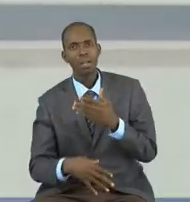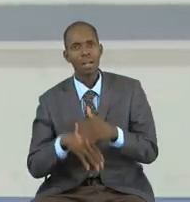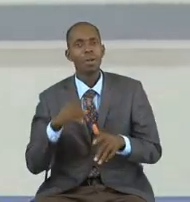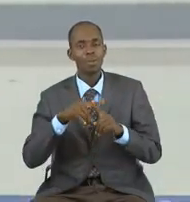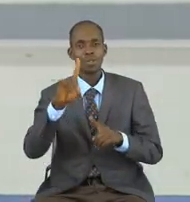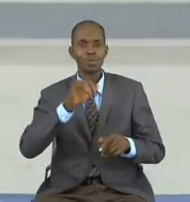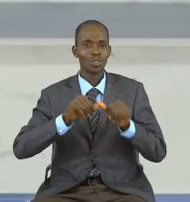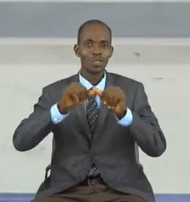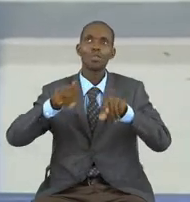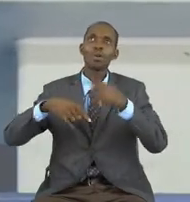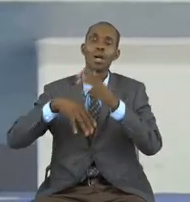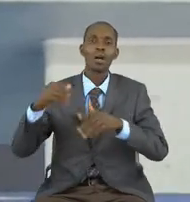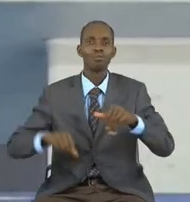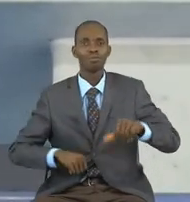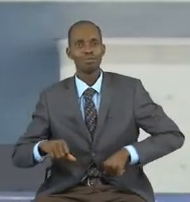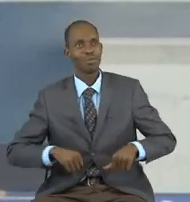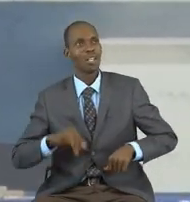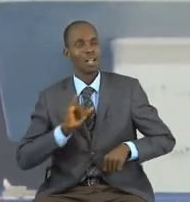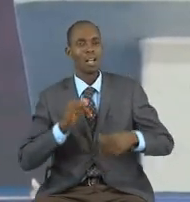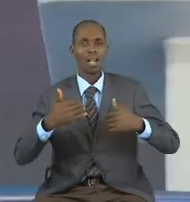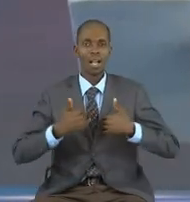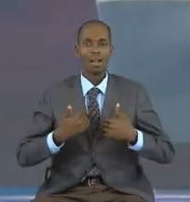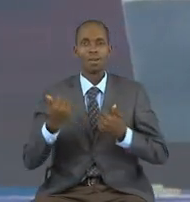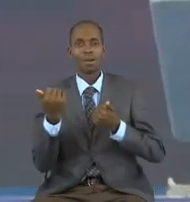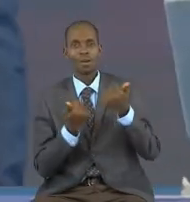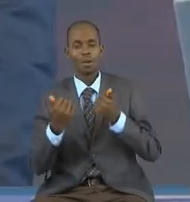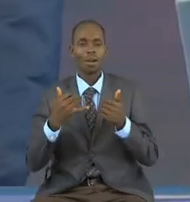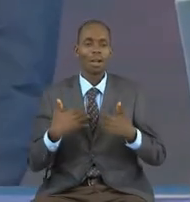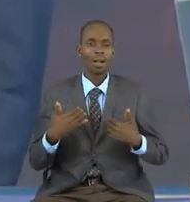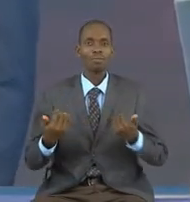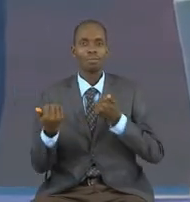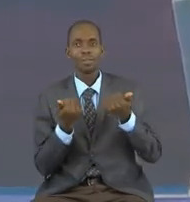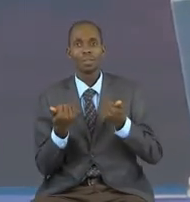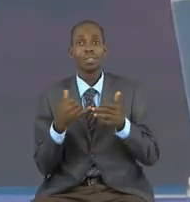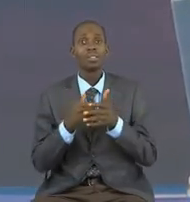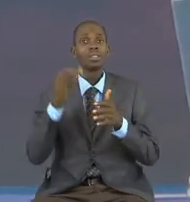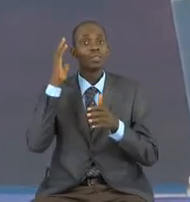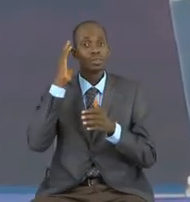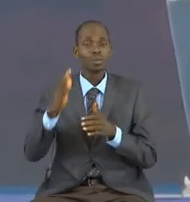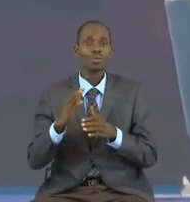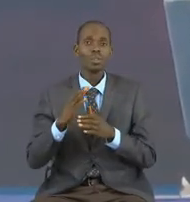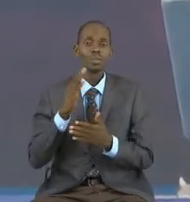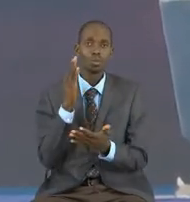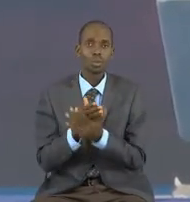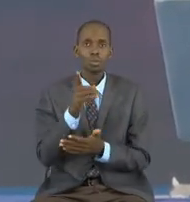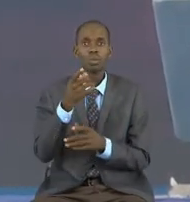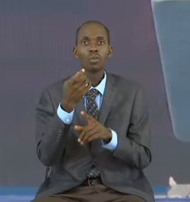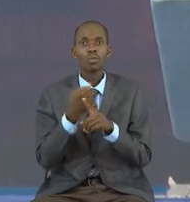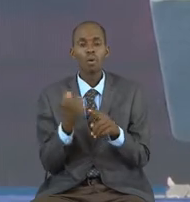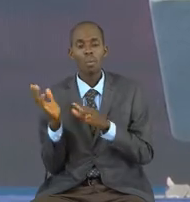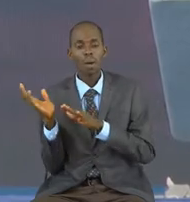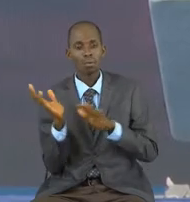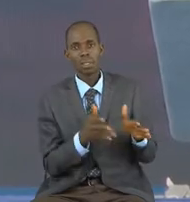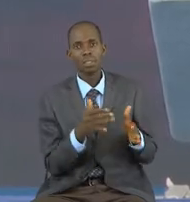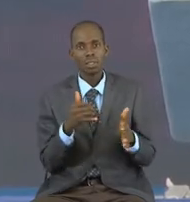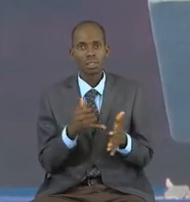car, I have a car. It will hinder you from abandoning that and looking at the